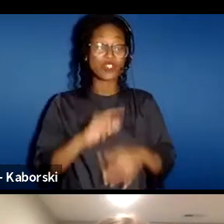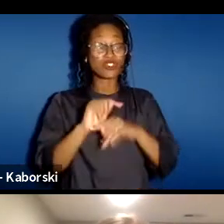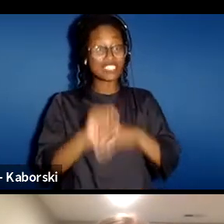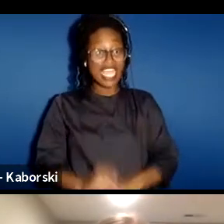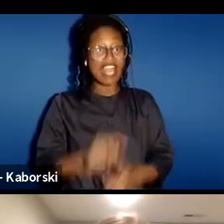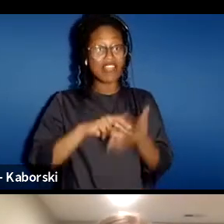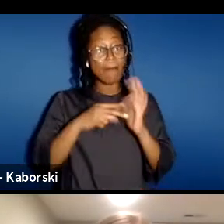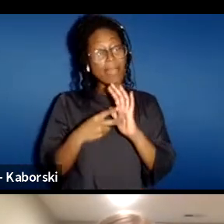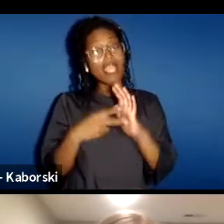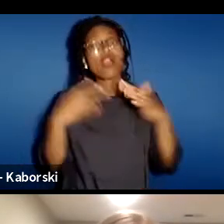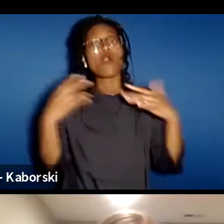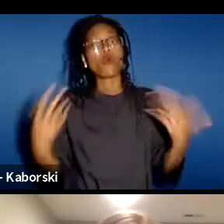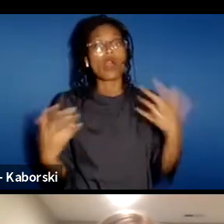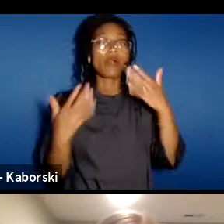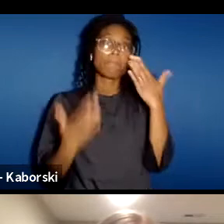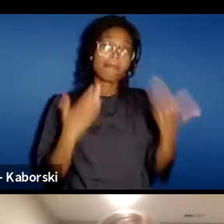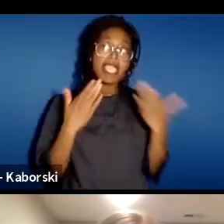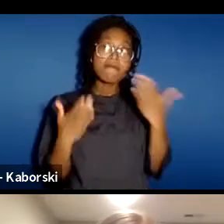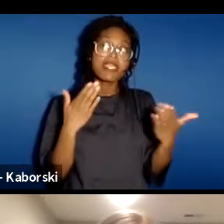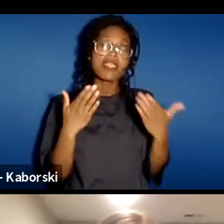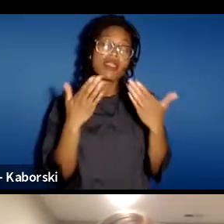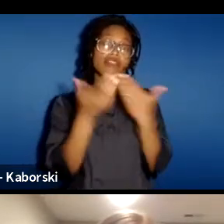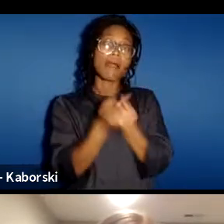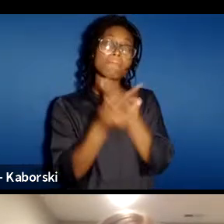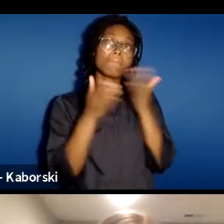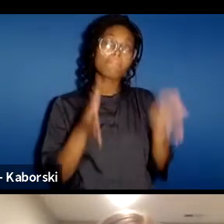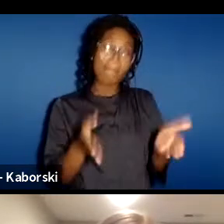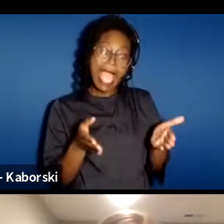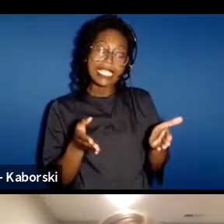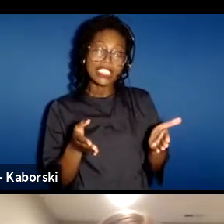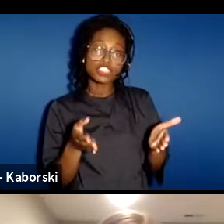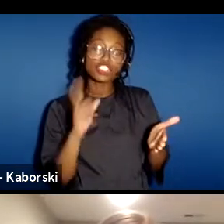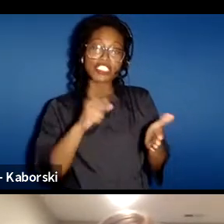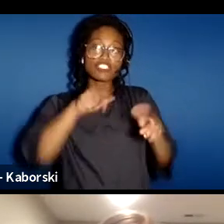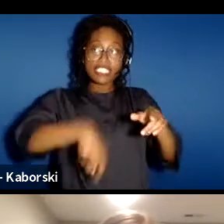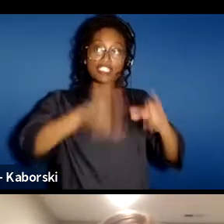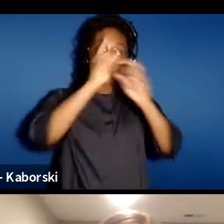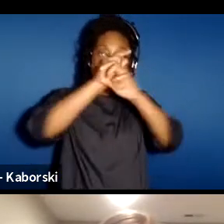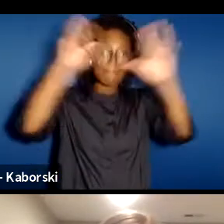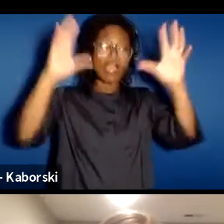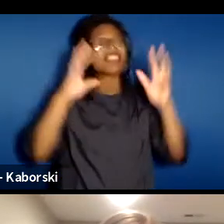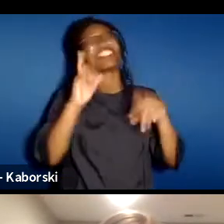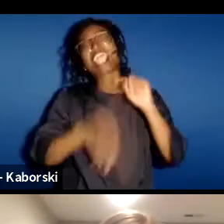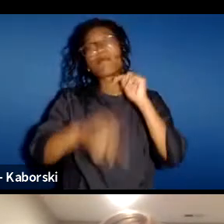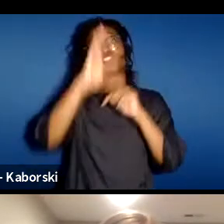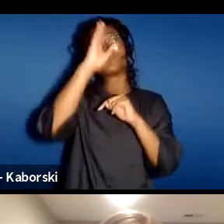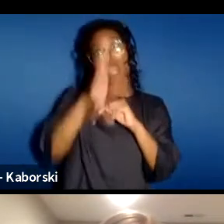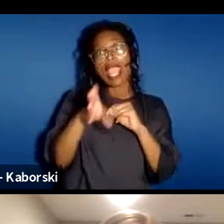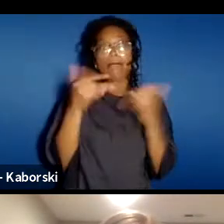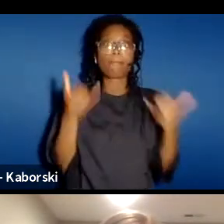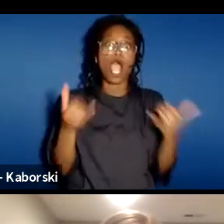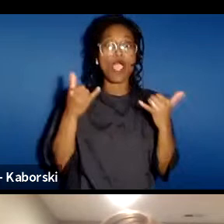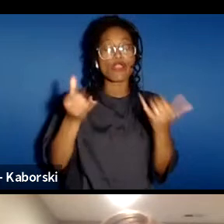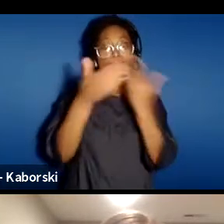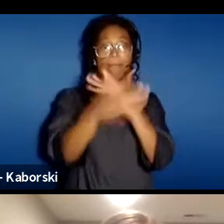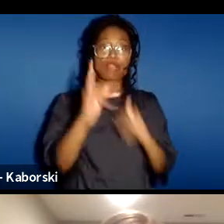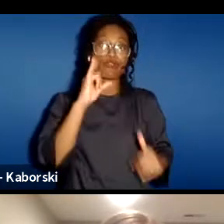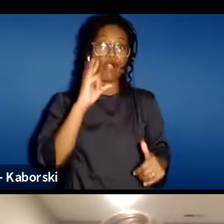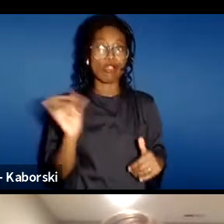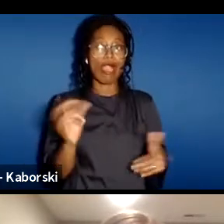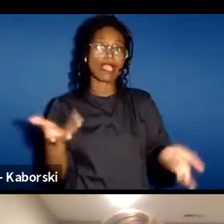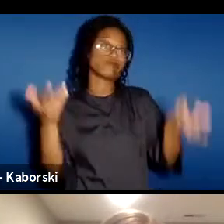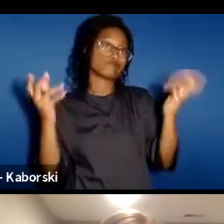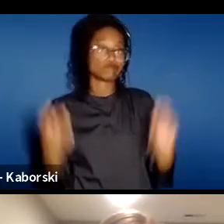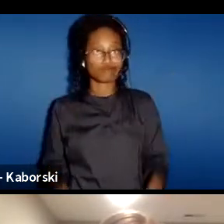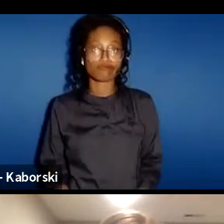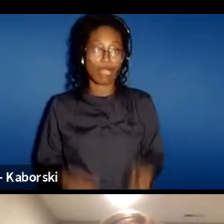that meant maybe the package needs to embody. It can't just be a straight modern package, looks like a parallelogram or something like